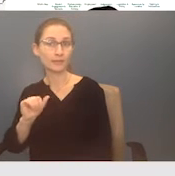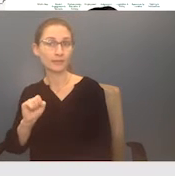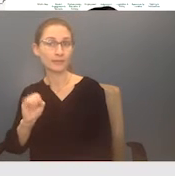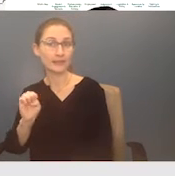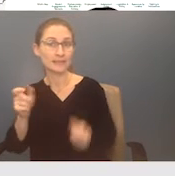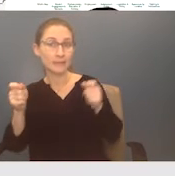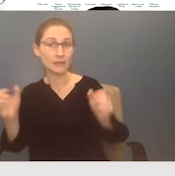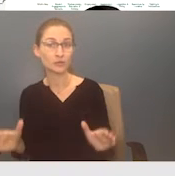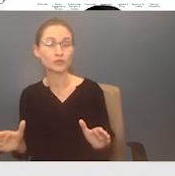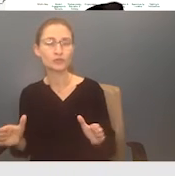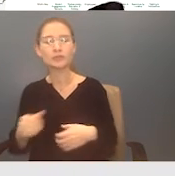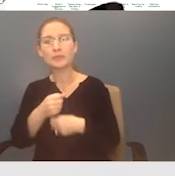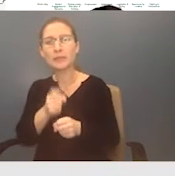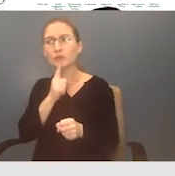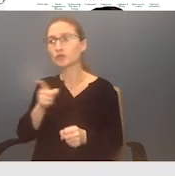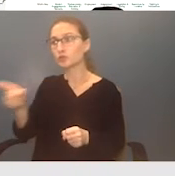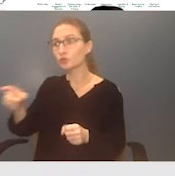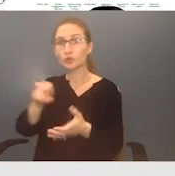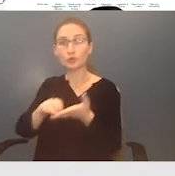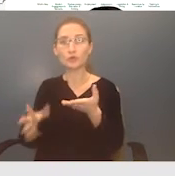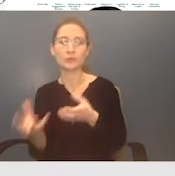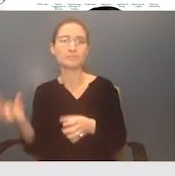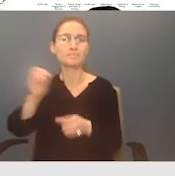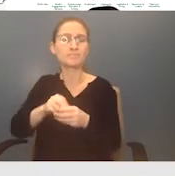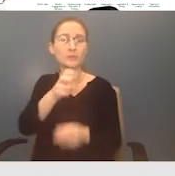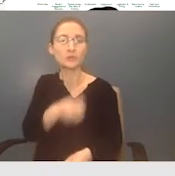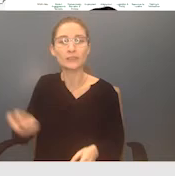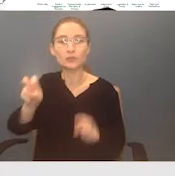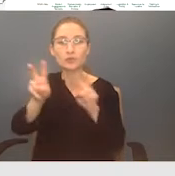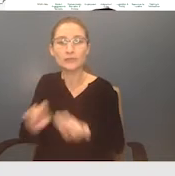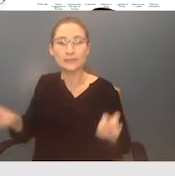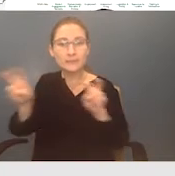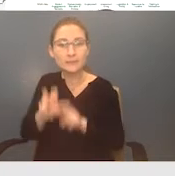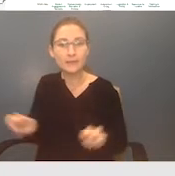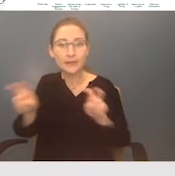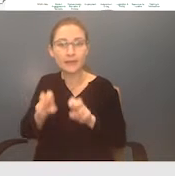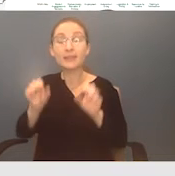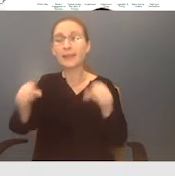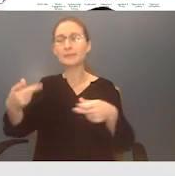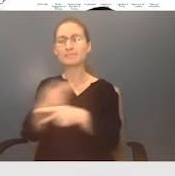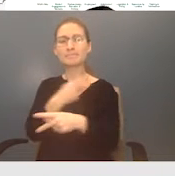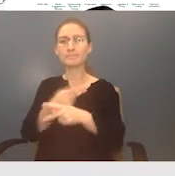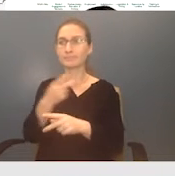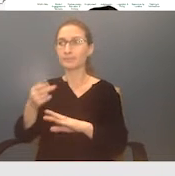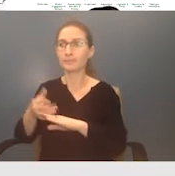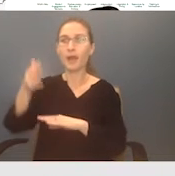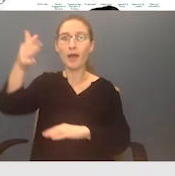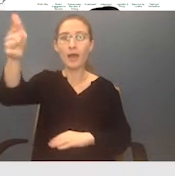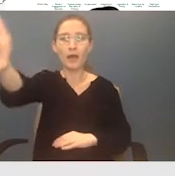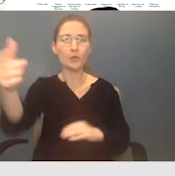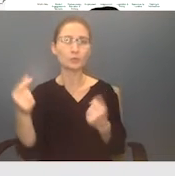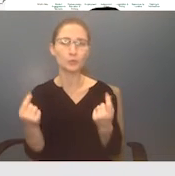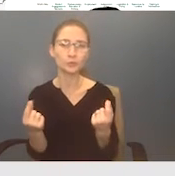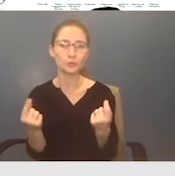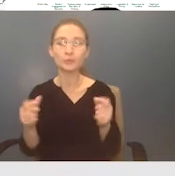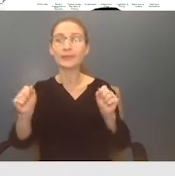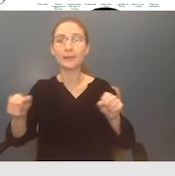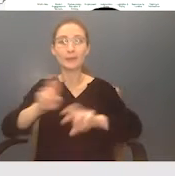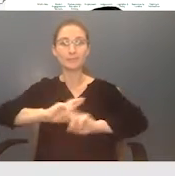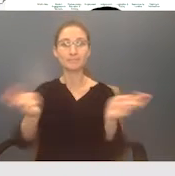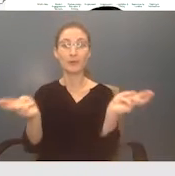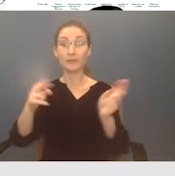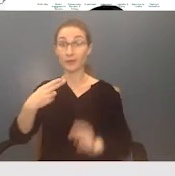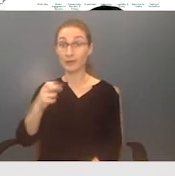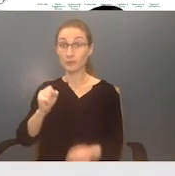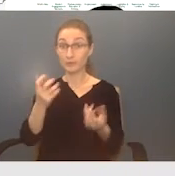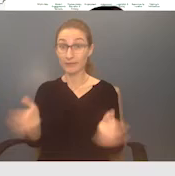to ensure students are engaging in transition assessments to help them know what they want to do and how to be prepared for life